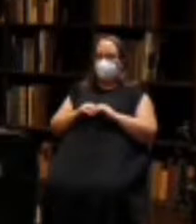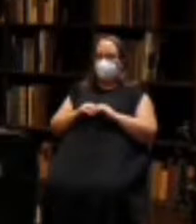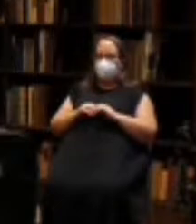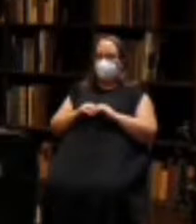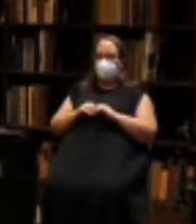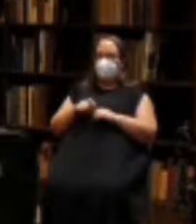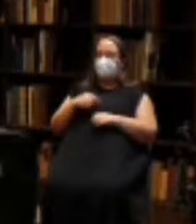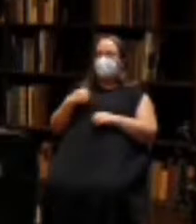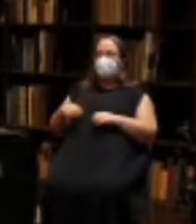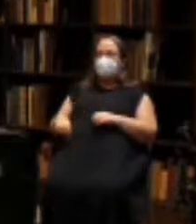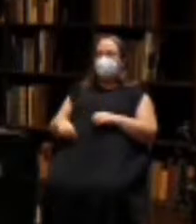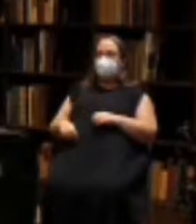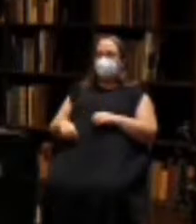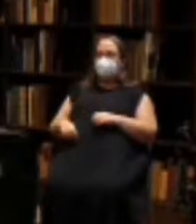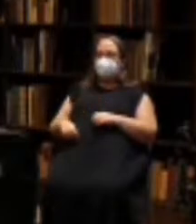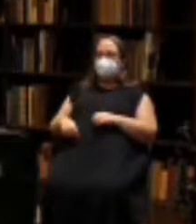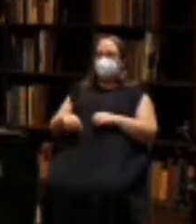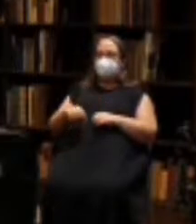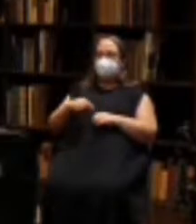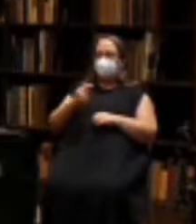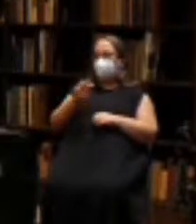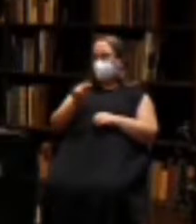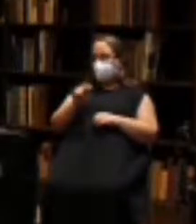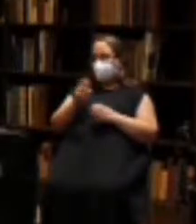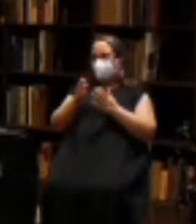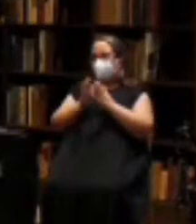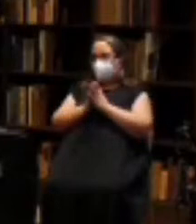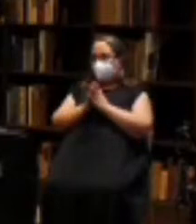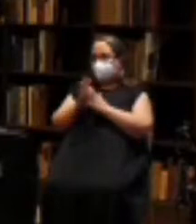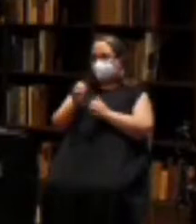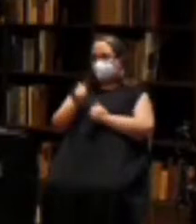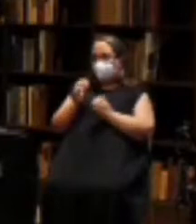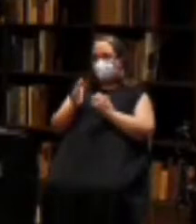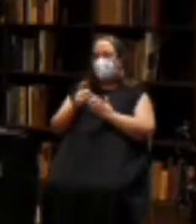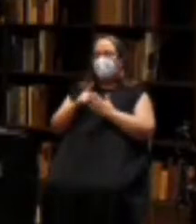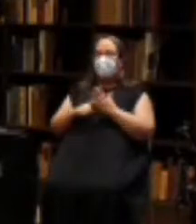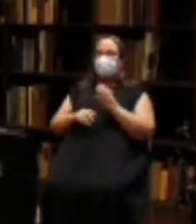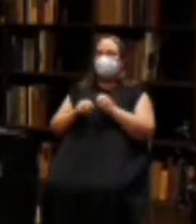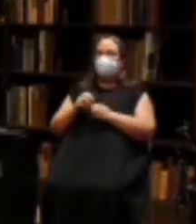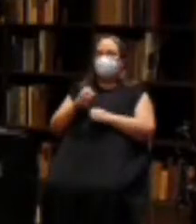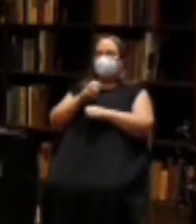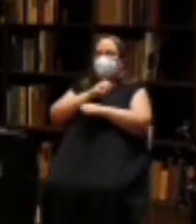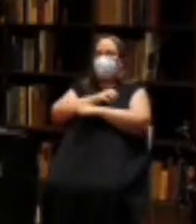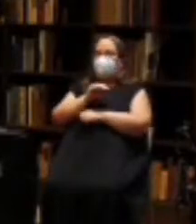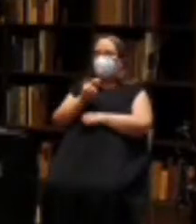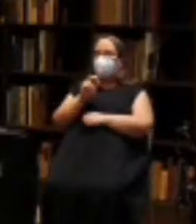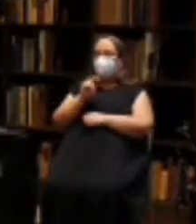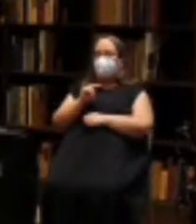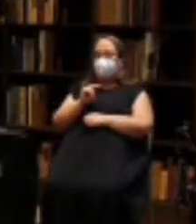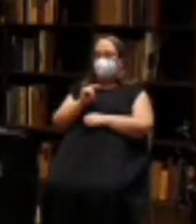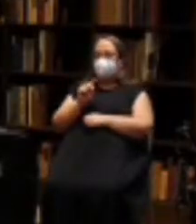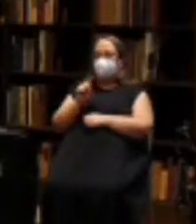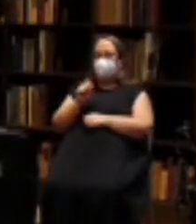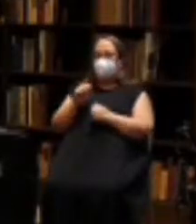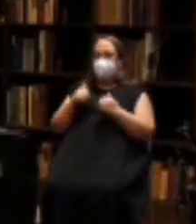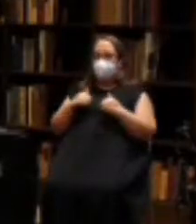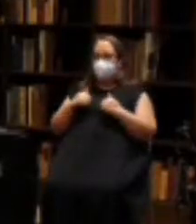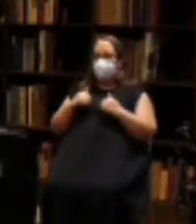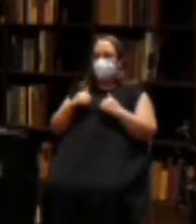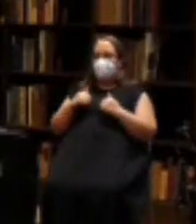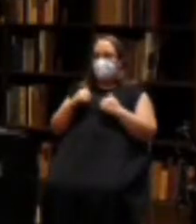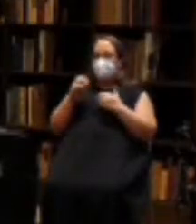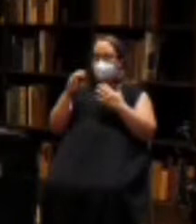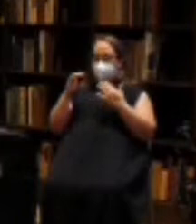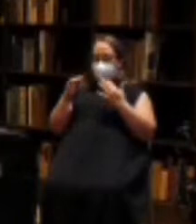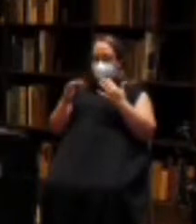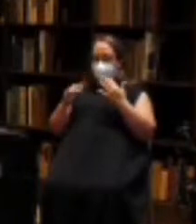a Chinese general asked his soldiers, "What's the most powerful weapon you could have?" And they go